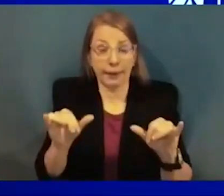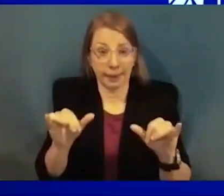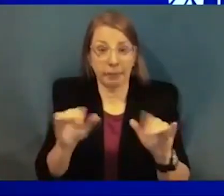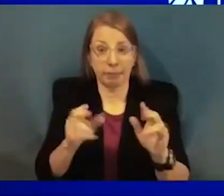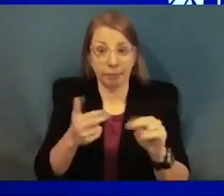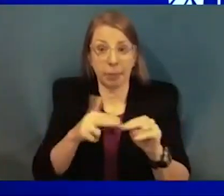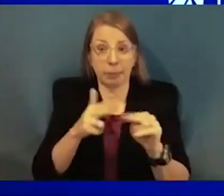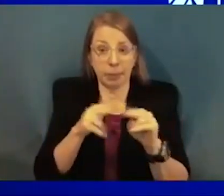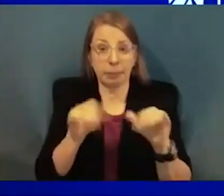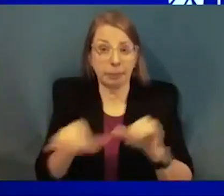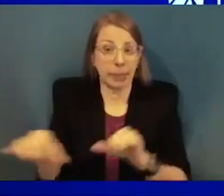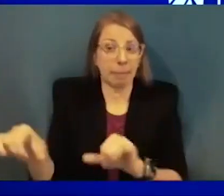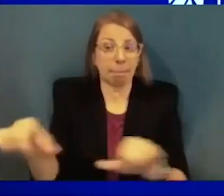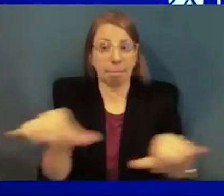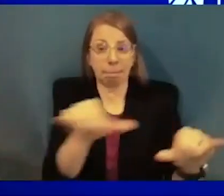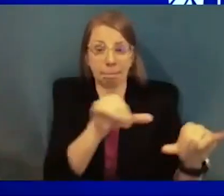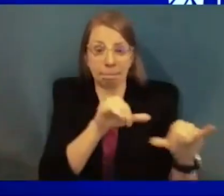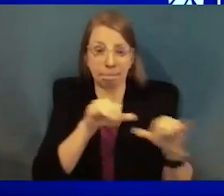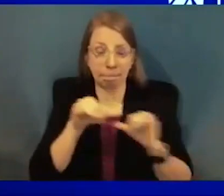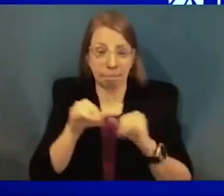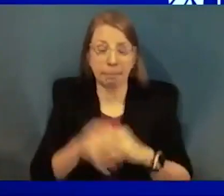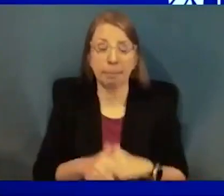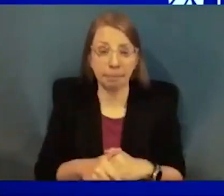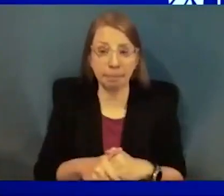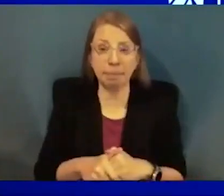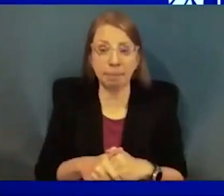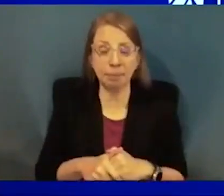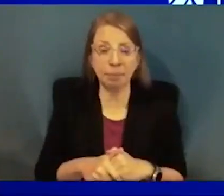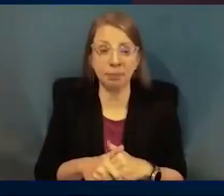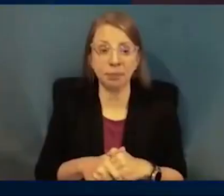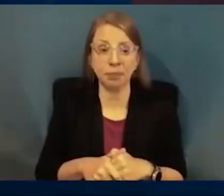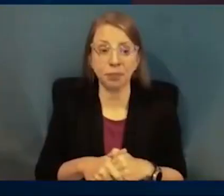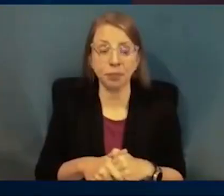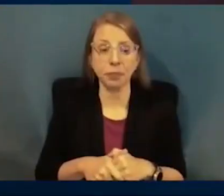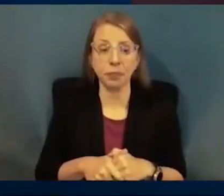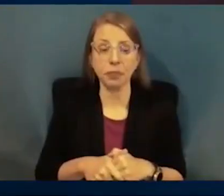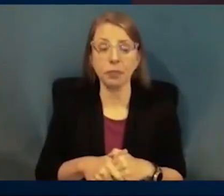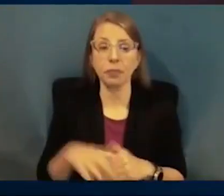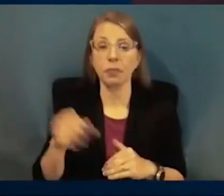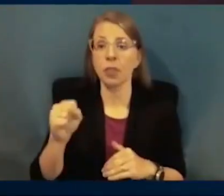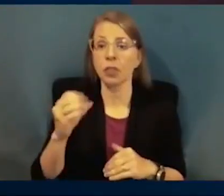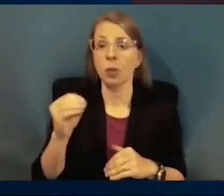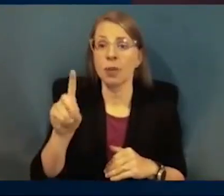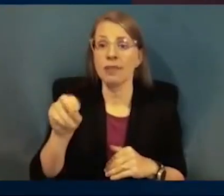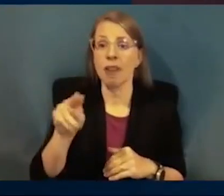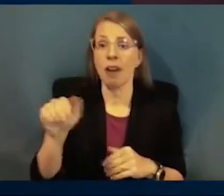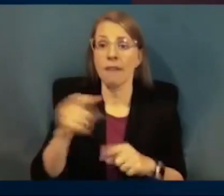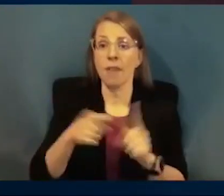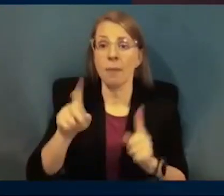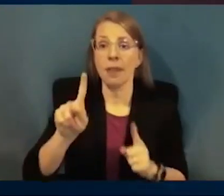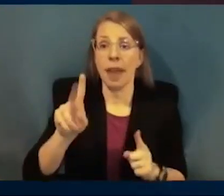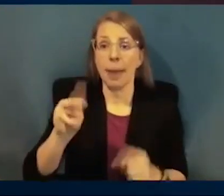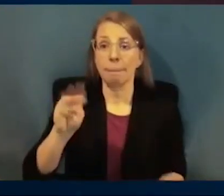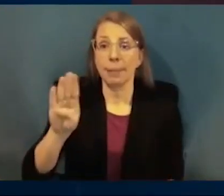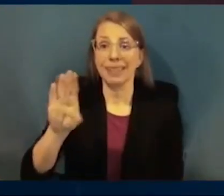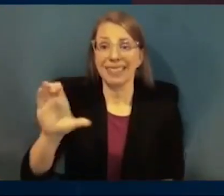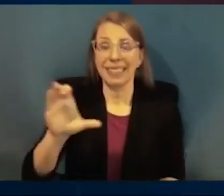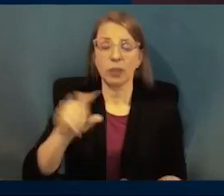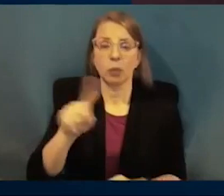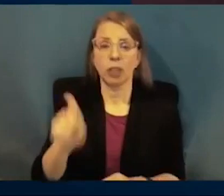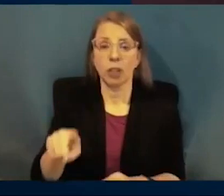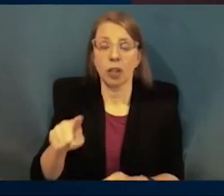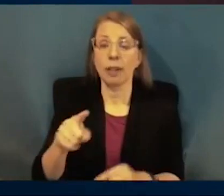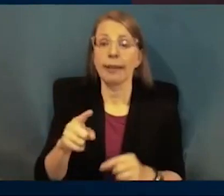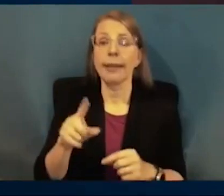those other, neighbor hospitals around the metro. All right, so Donna from KMBC has a question. With the rise in COVID